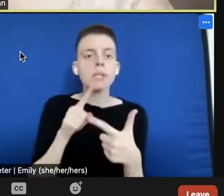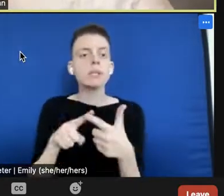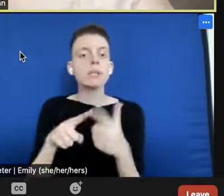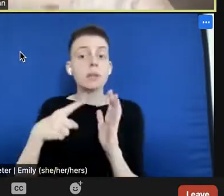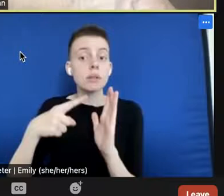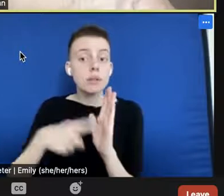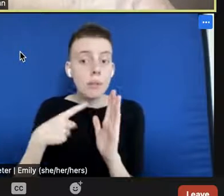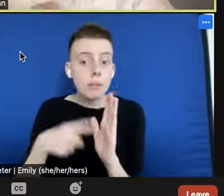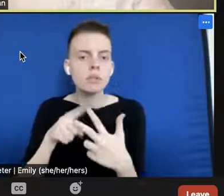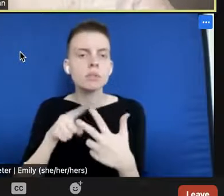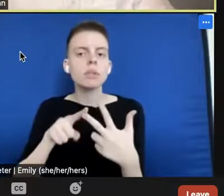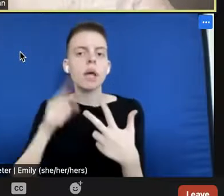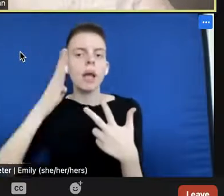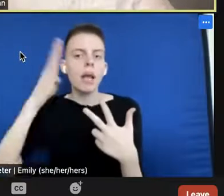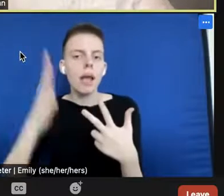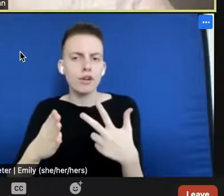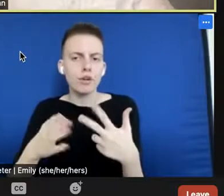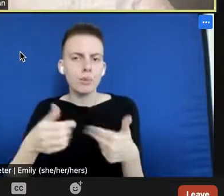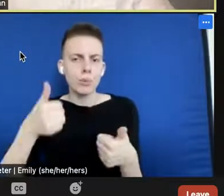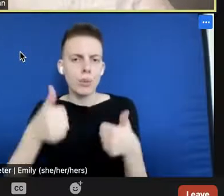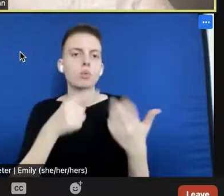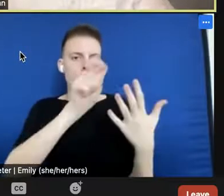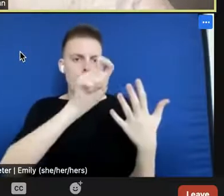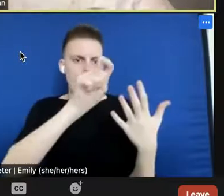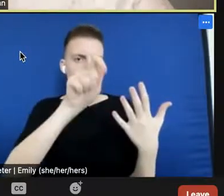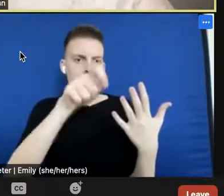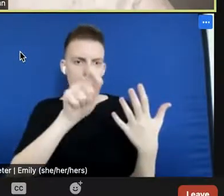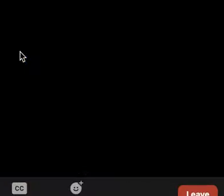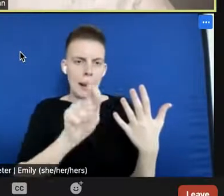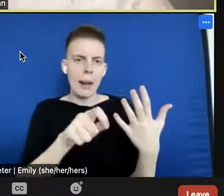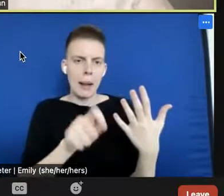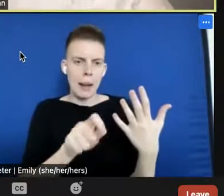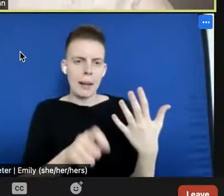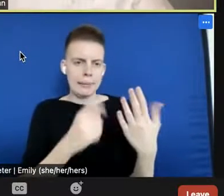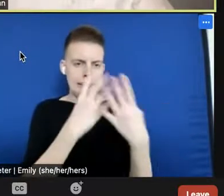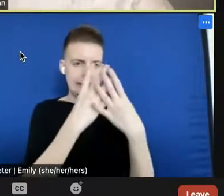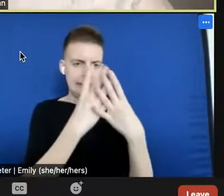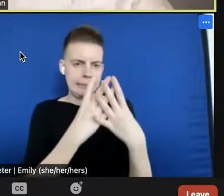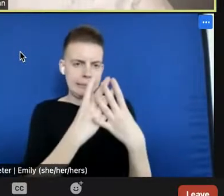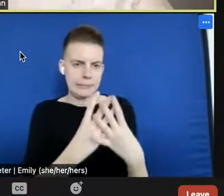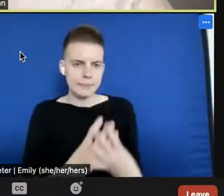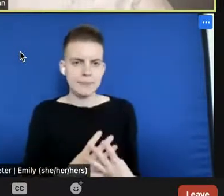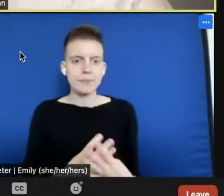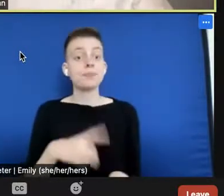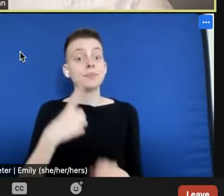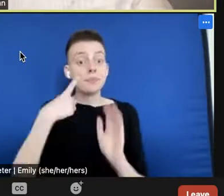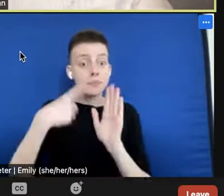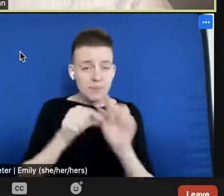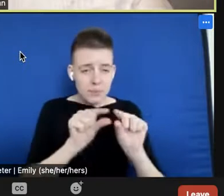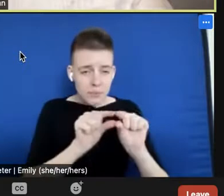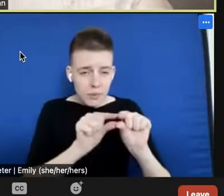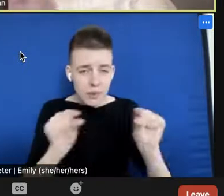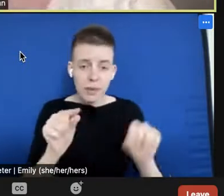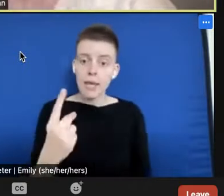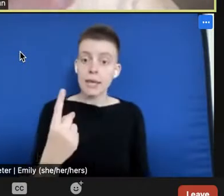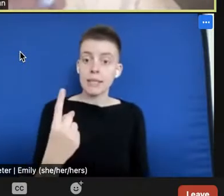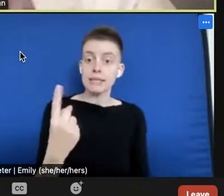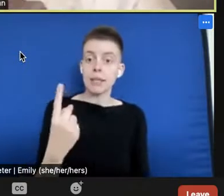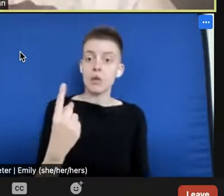or never. And so now we're going to look at things like single color light up objects. Can this